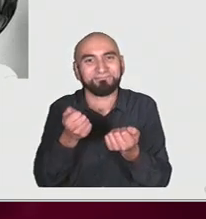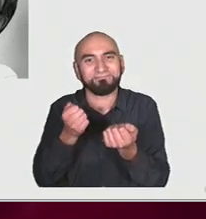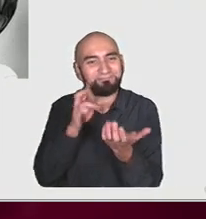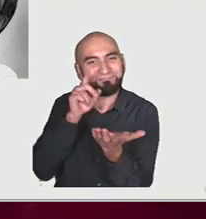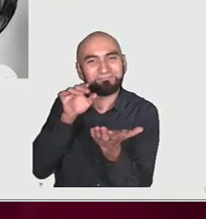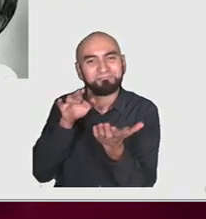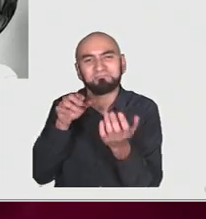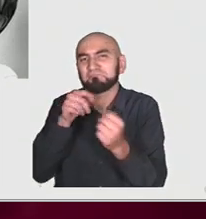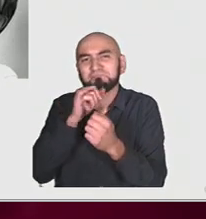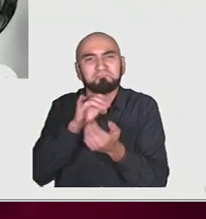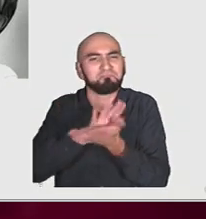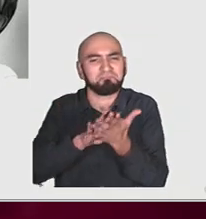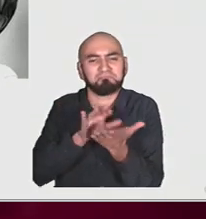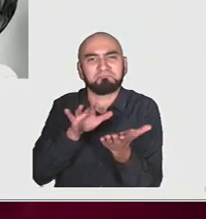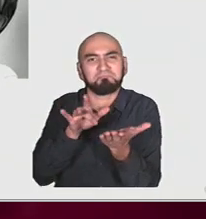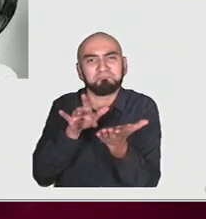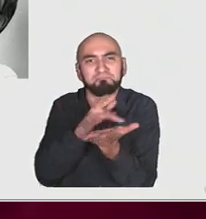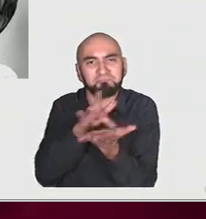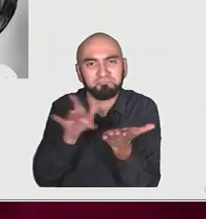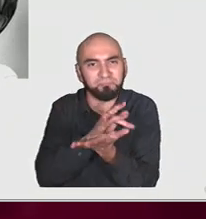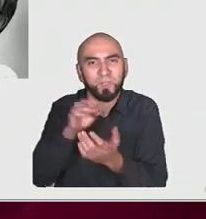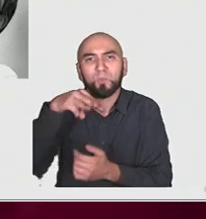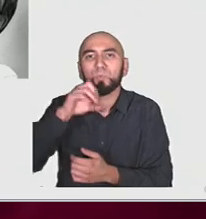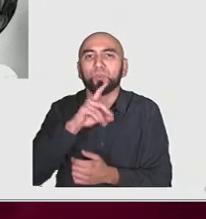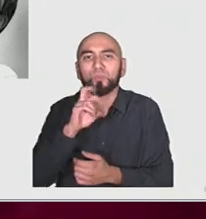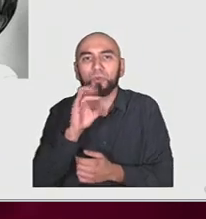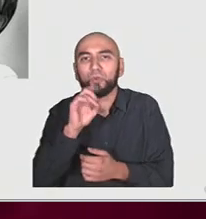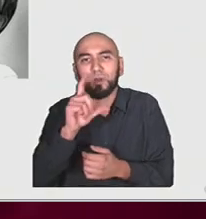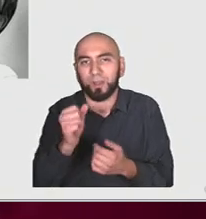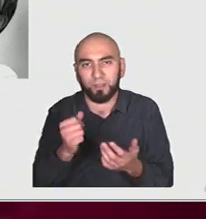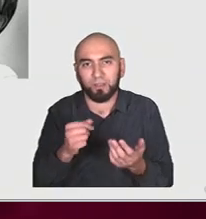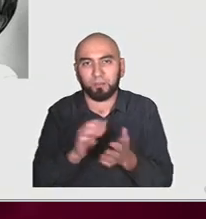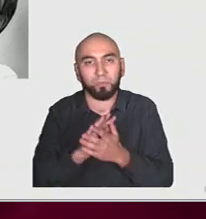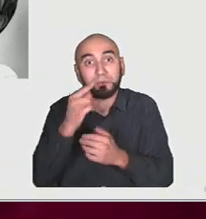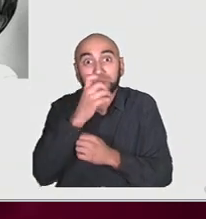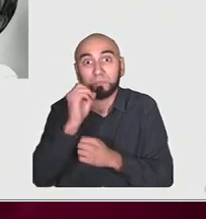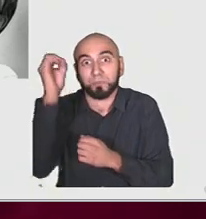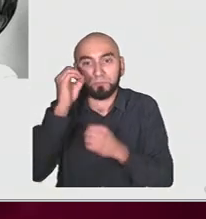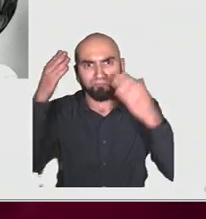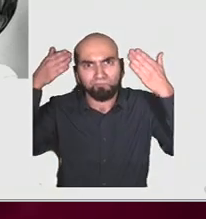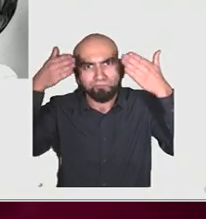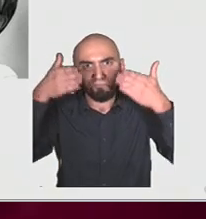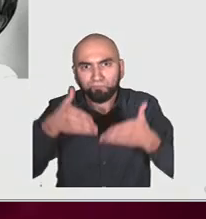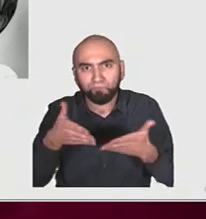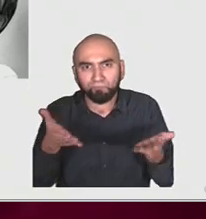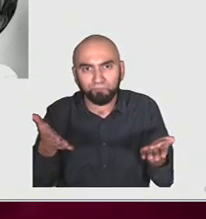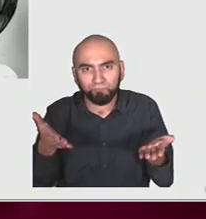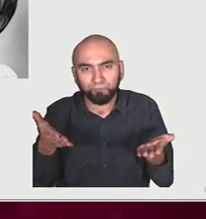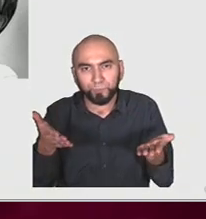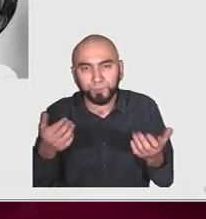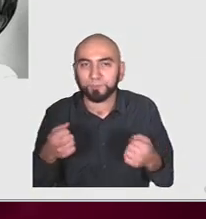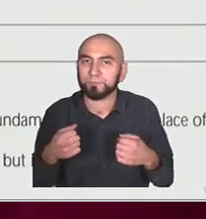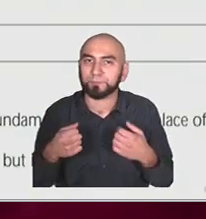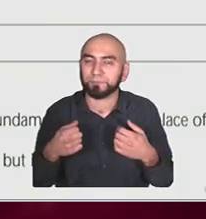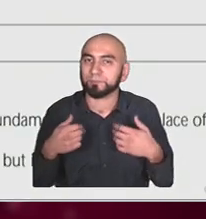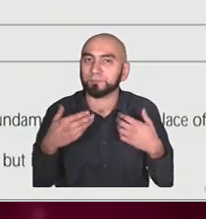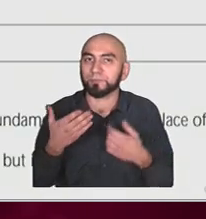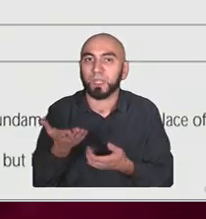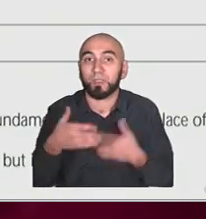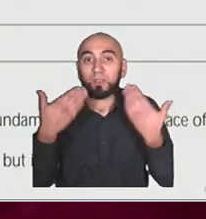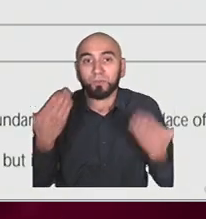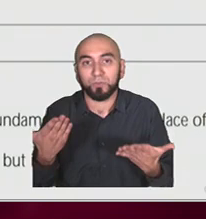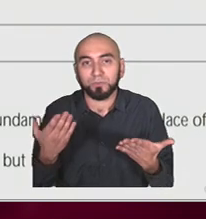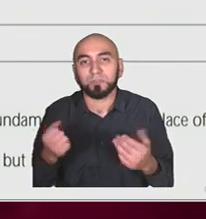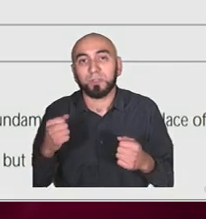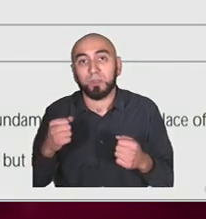complete absorption. And I showed up on some archive.org site and I found this